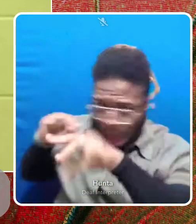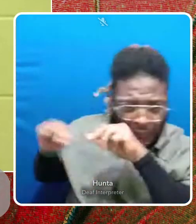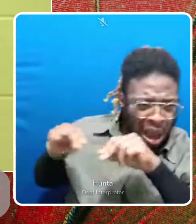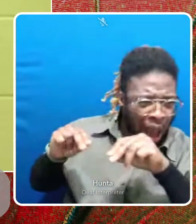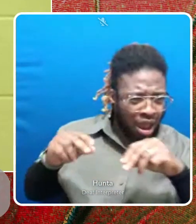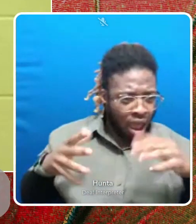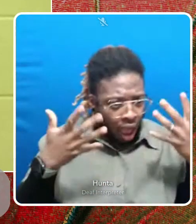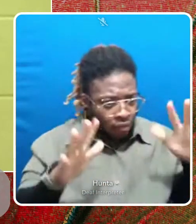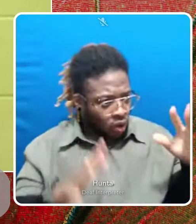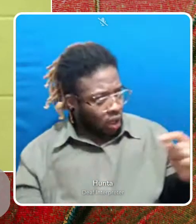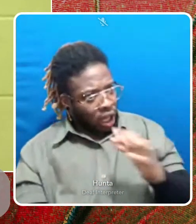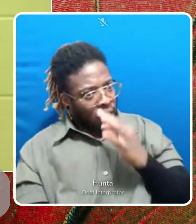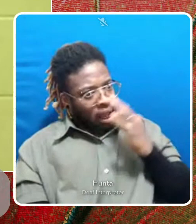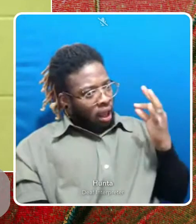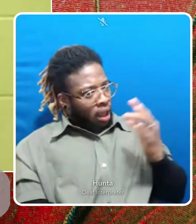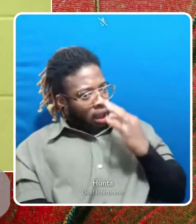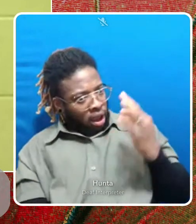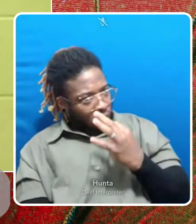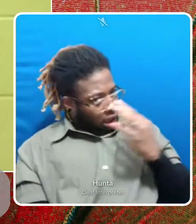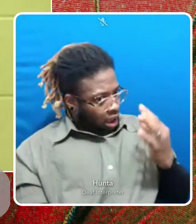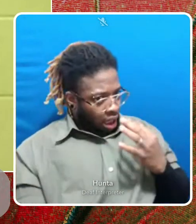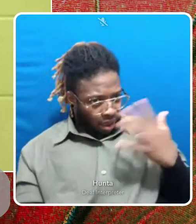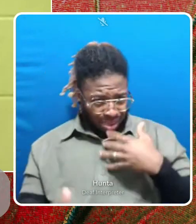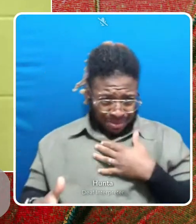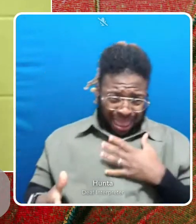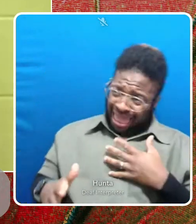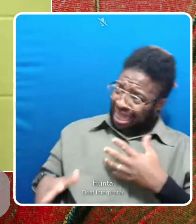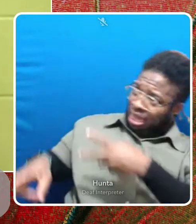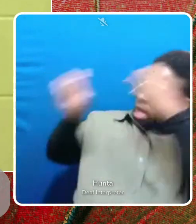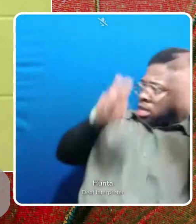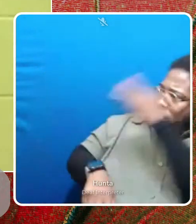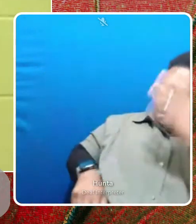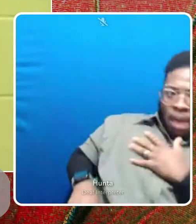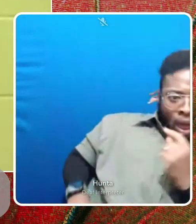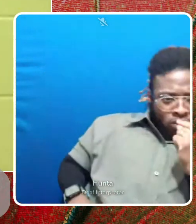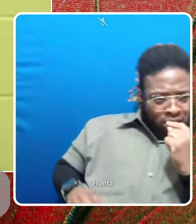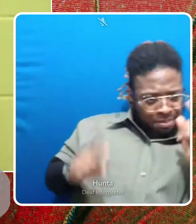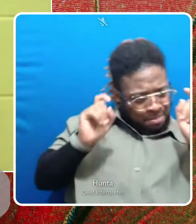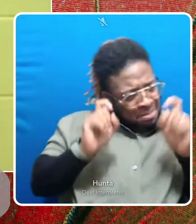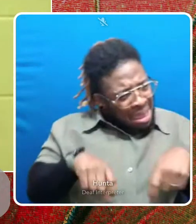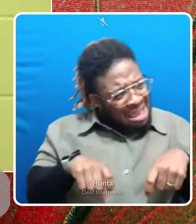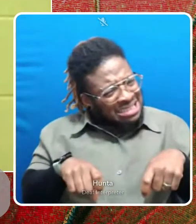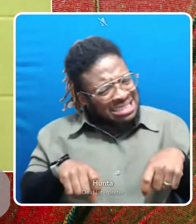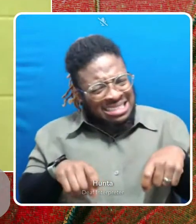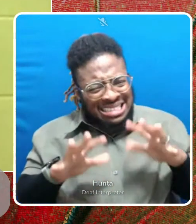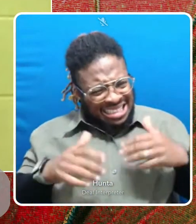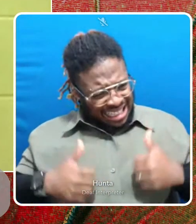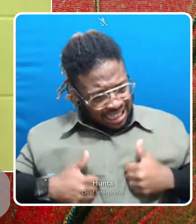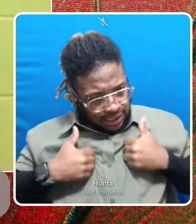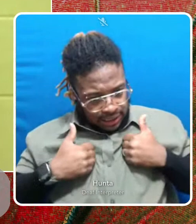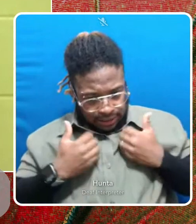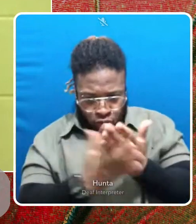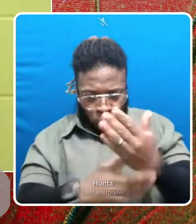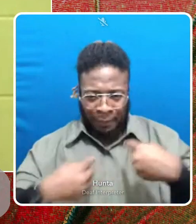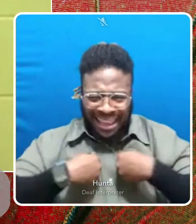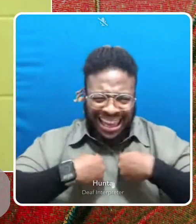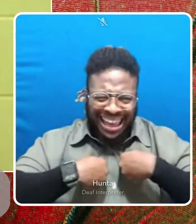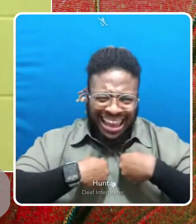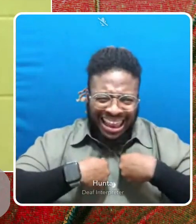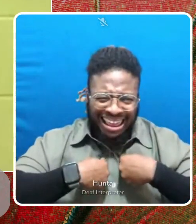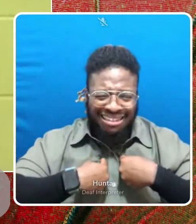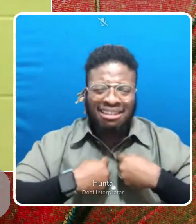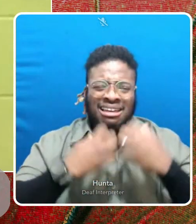mean, why does she have to live through me just to love me? I mean, the weight of all this weird world, it's starting to really make my shoulders ache.